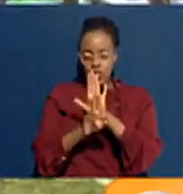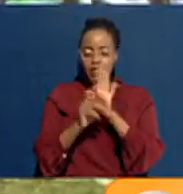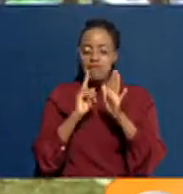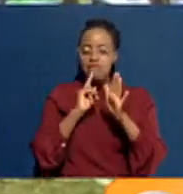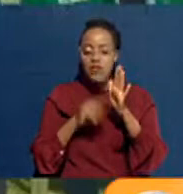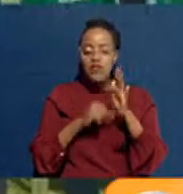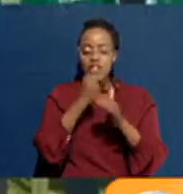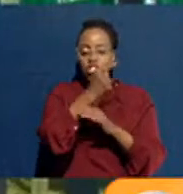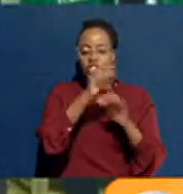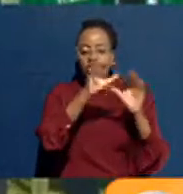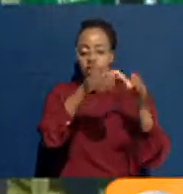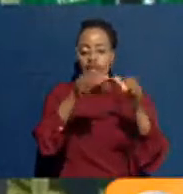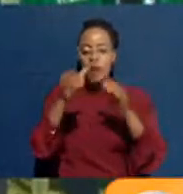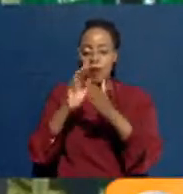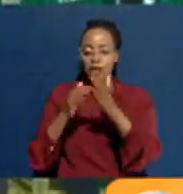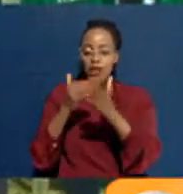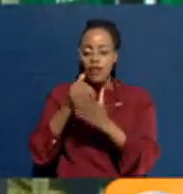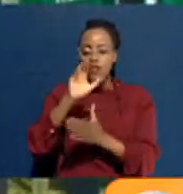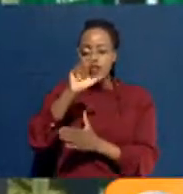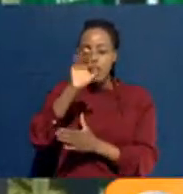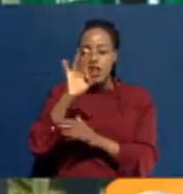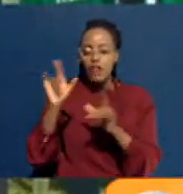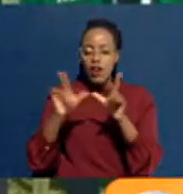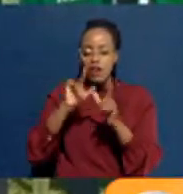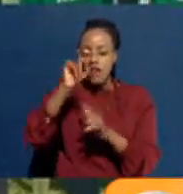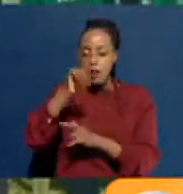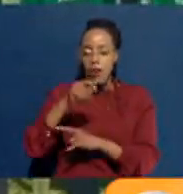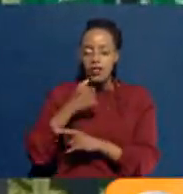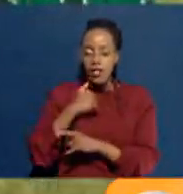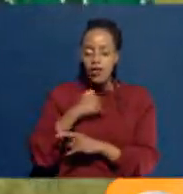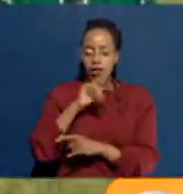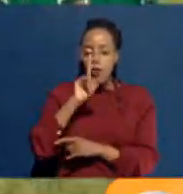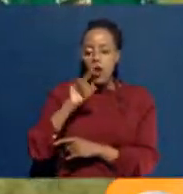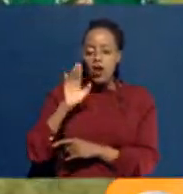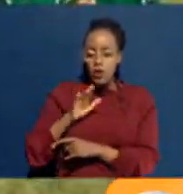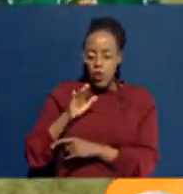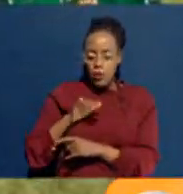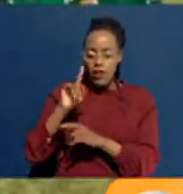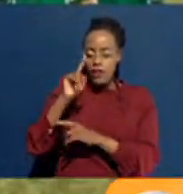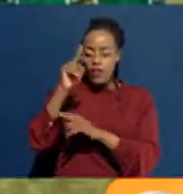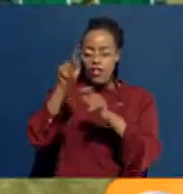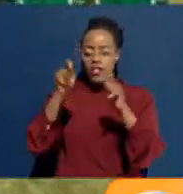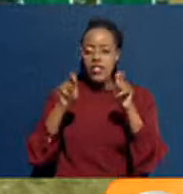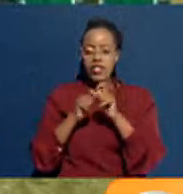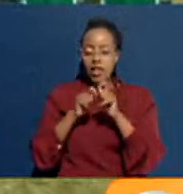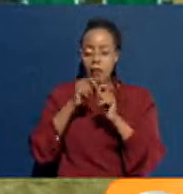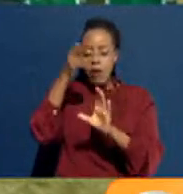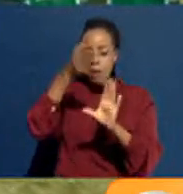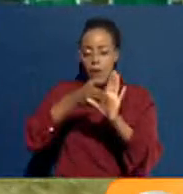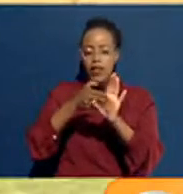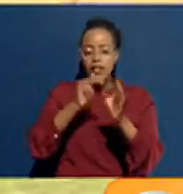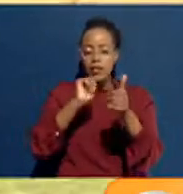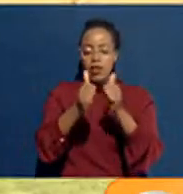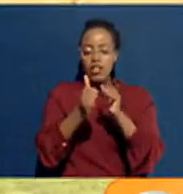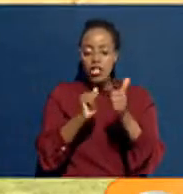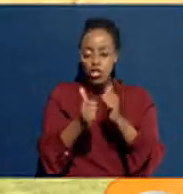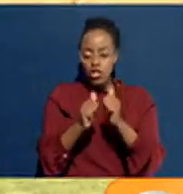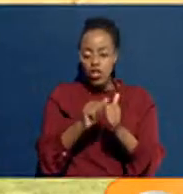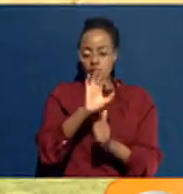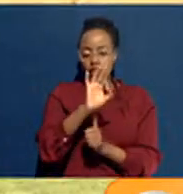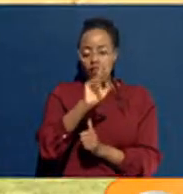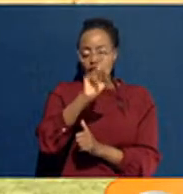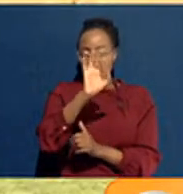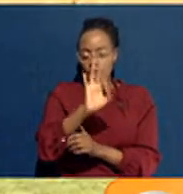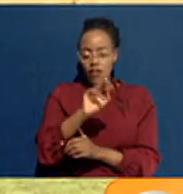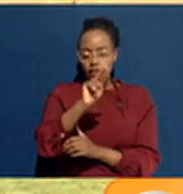that every club applying for CAF club licensing must have at least one women's first team participating in a competition sanctioned by FKF. And